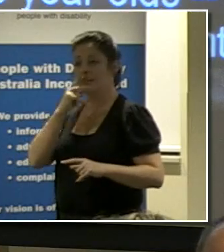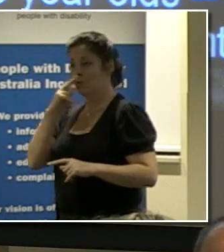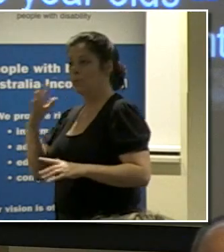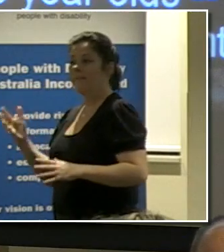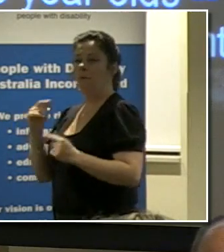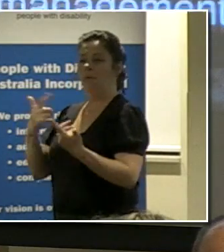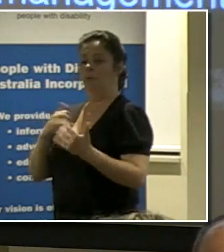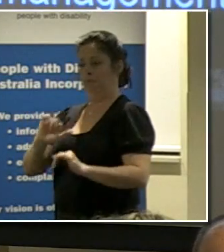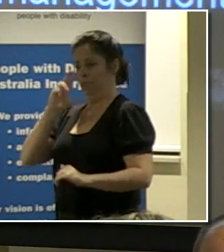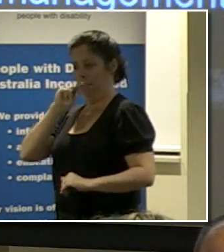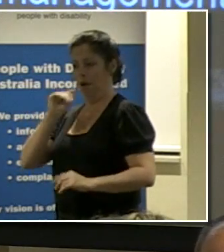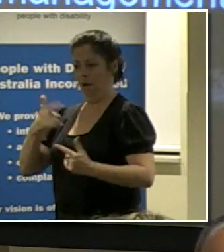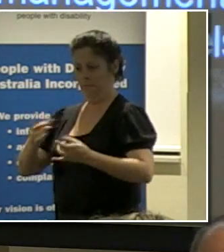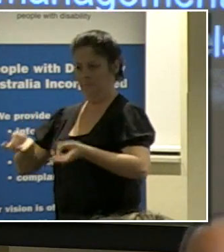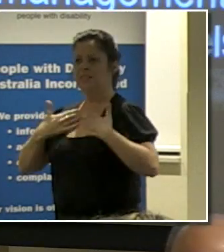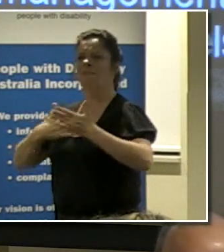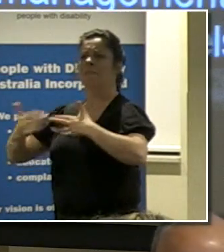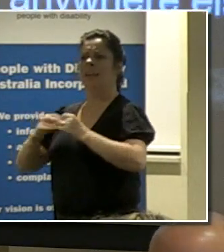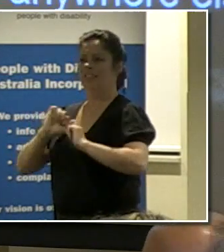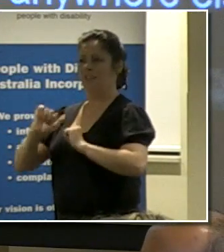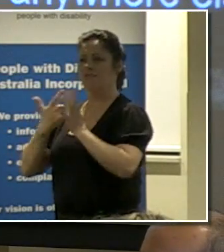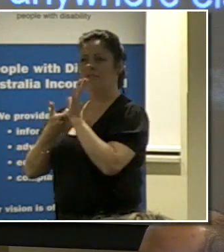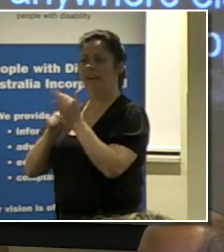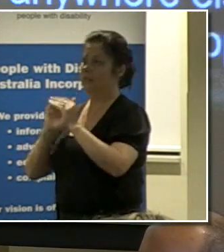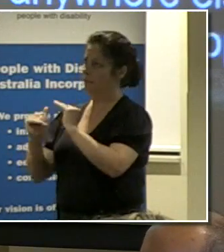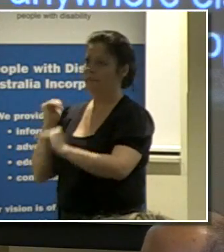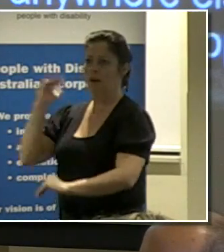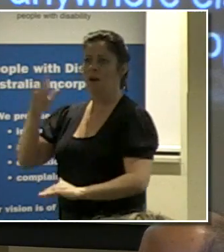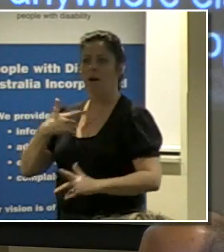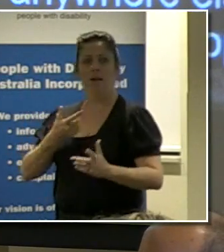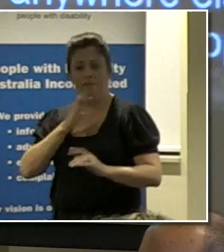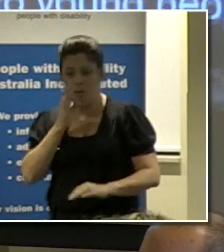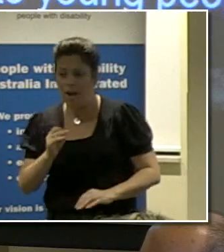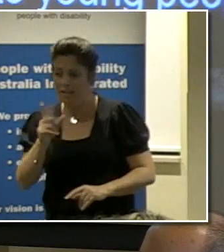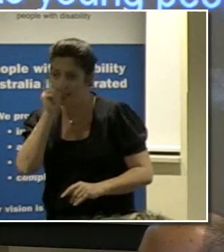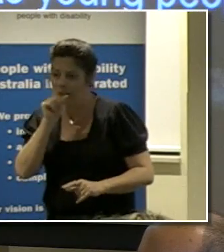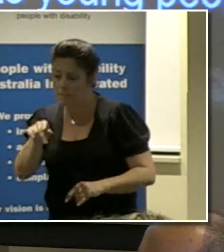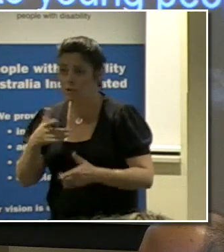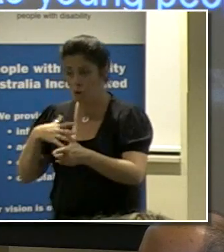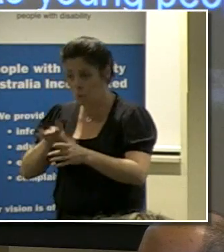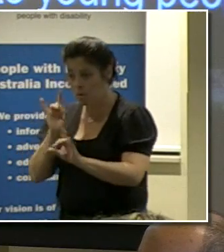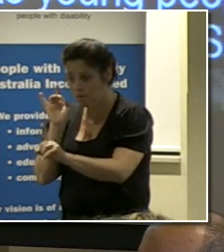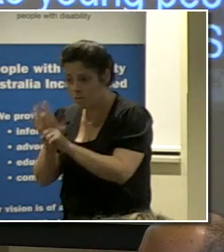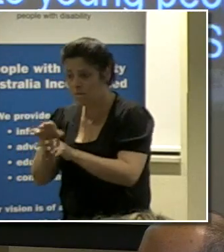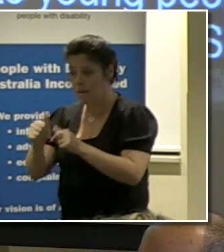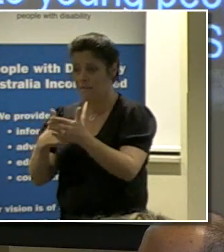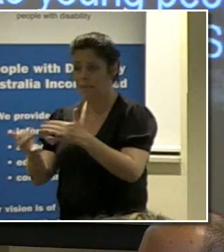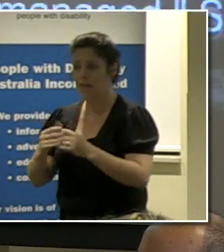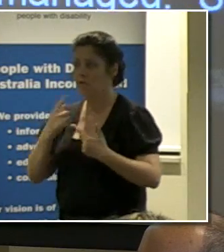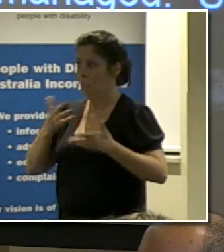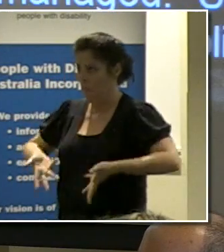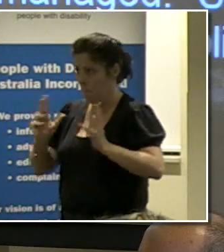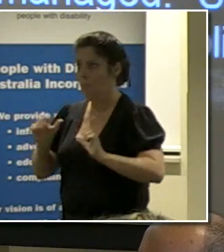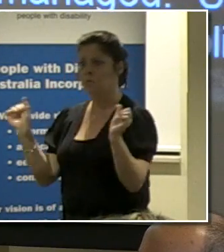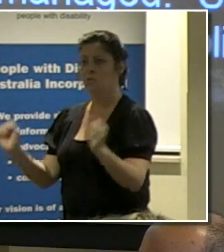because you say to a young person, do you want to self-manage? They say, sure. They don't have established relationships with providers, and